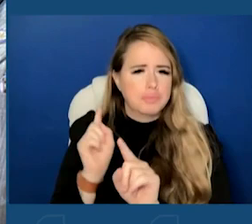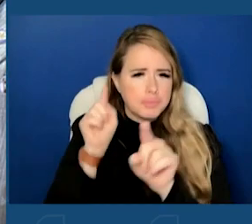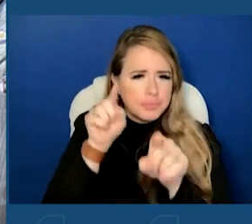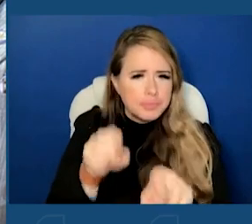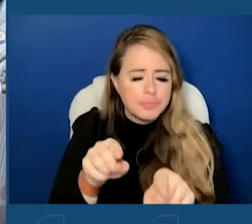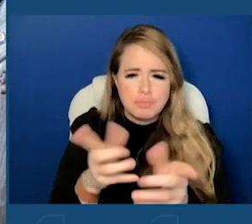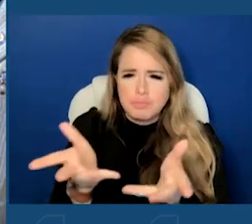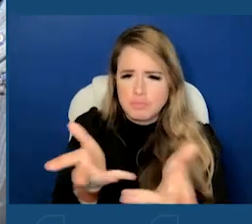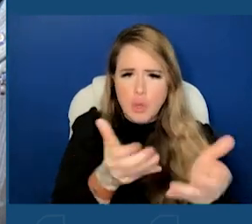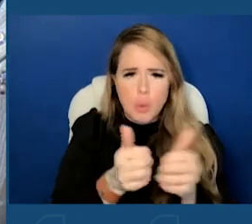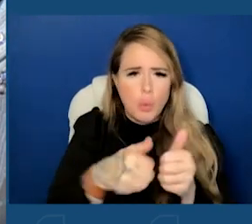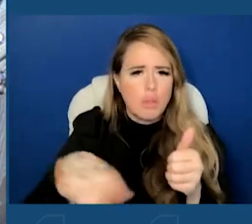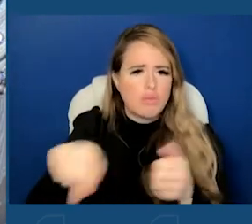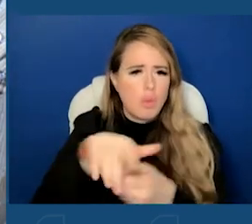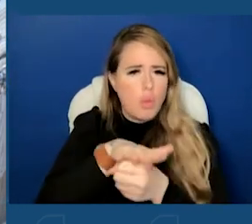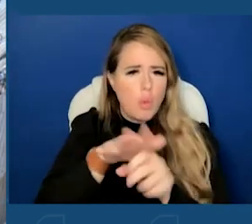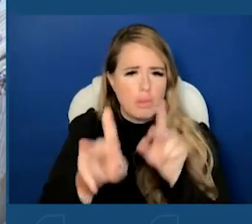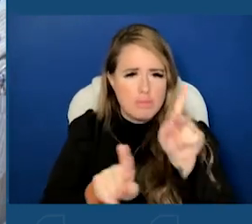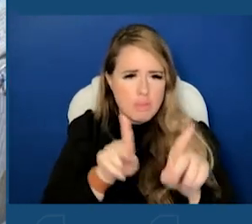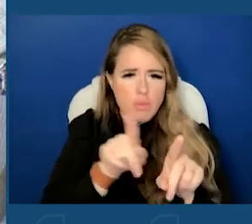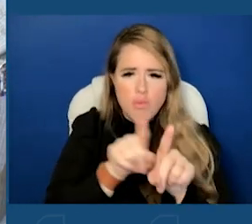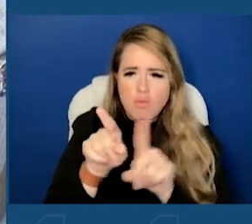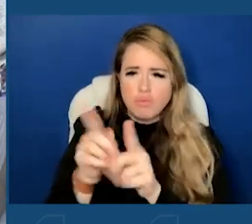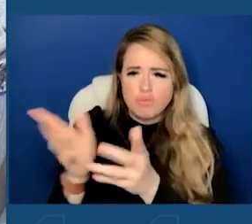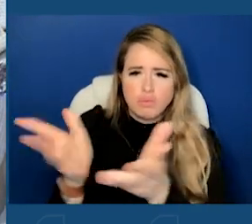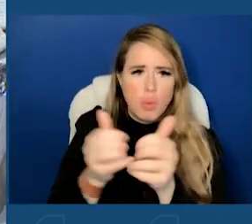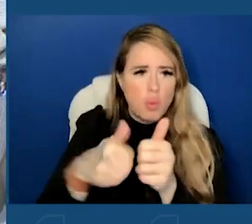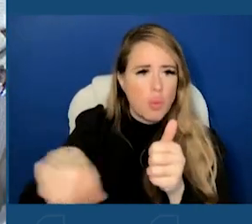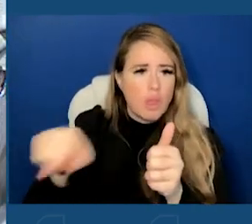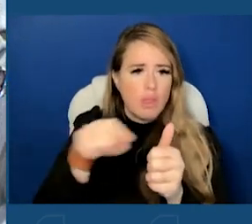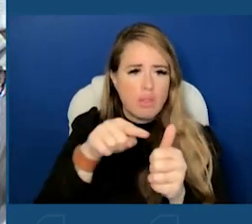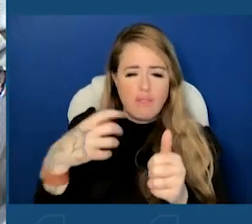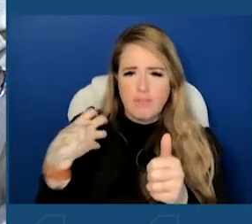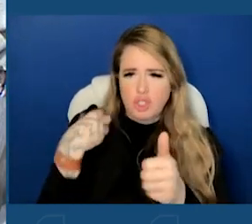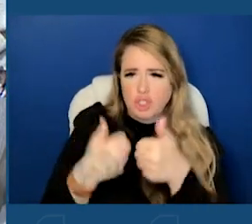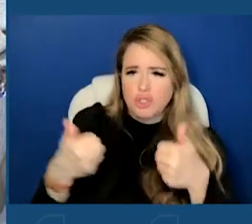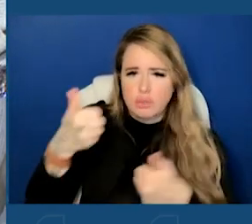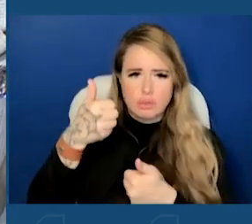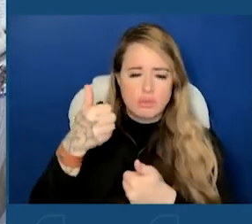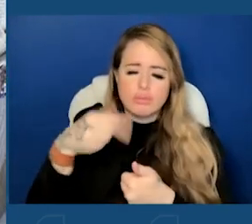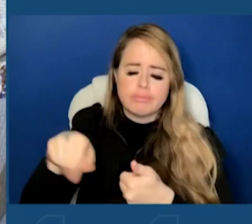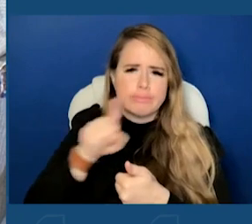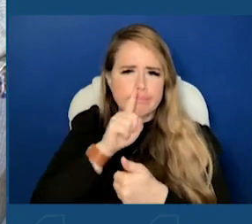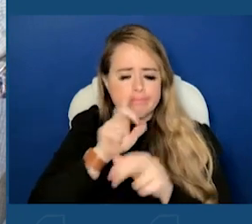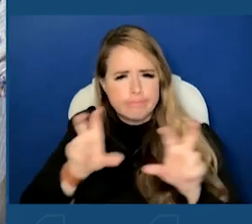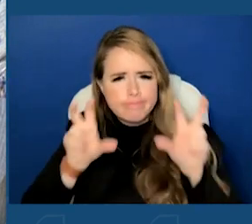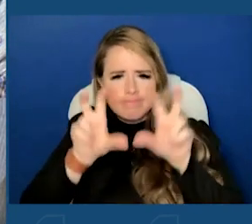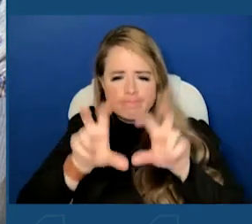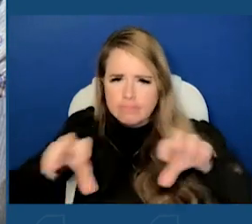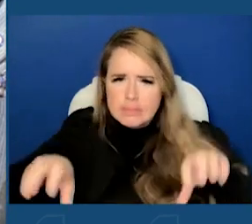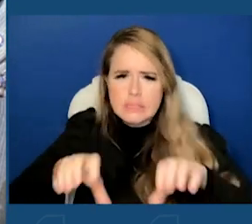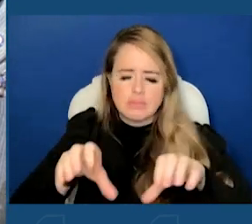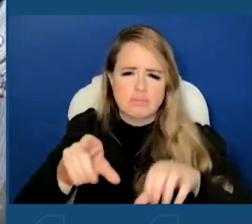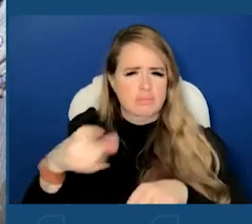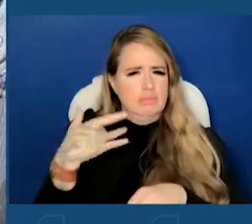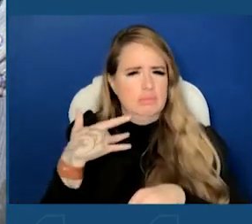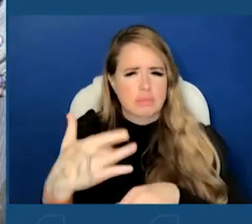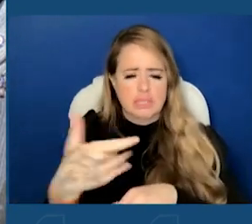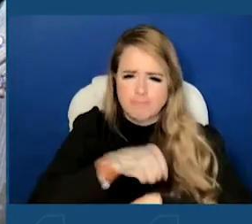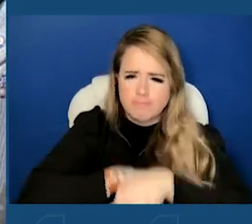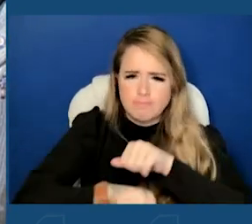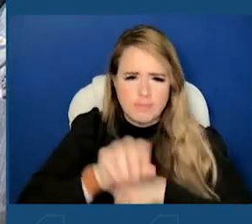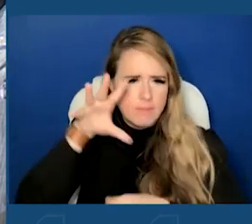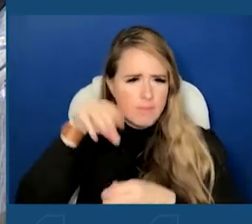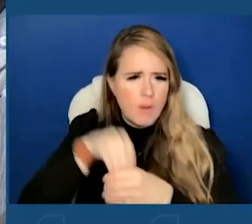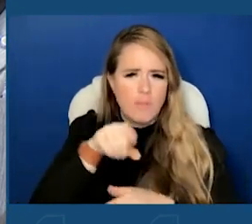our elected officials who have been great partners in this effort, as they always are, but particularly when their constituents need assistance, they know